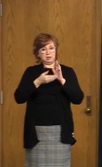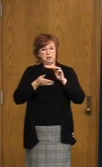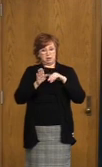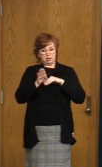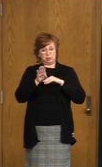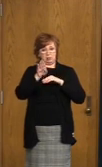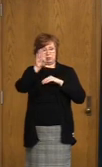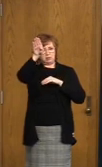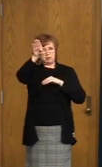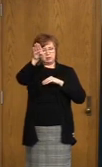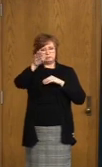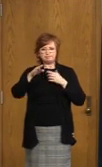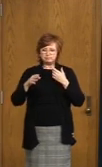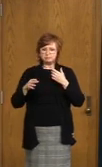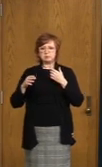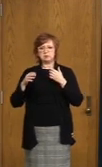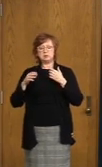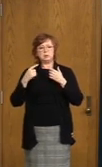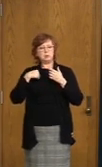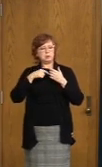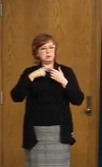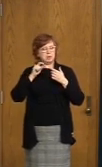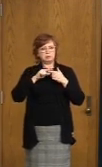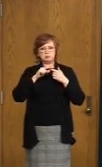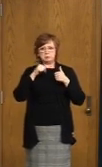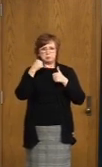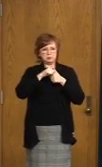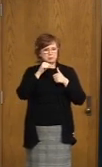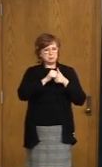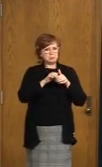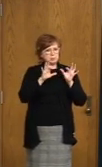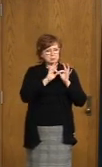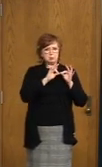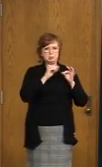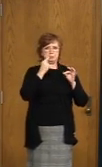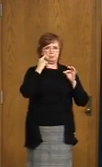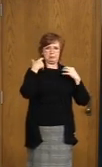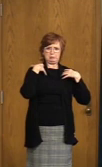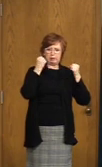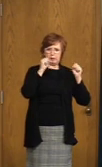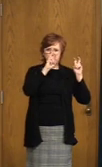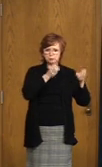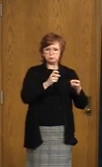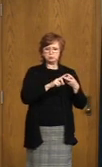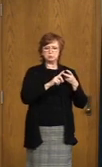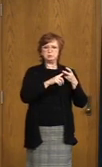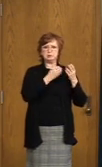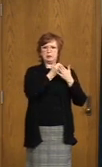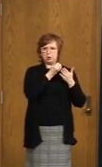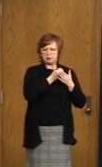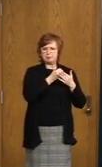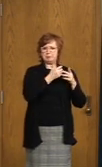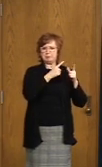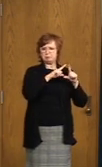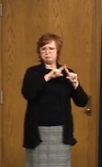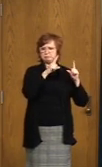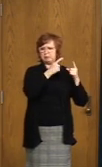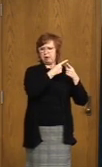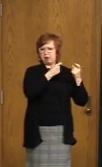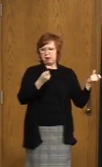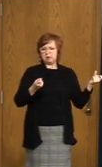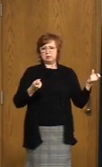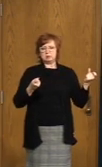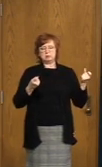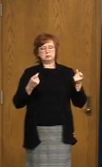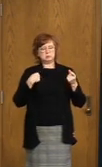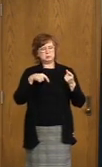economic, mental health, social costs of strict measures. And if we can stay the course with our current measures for another 3 weeks, continue to see a downward trend,